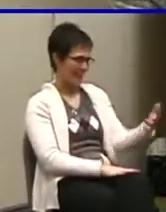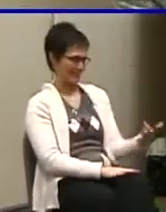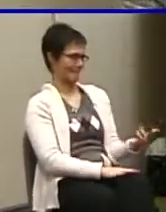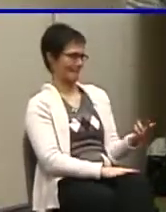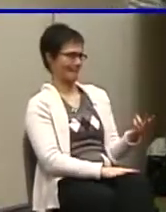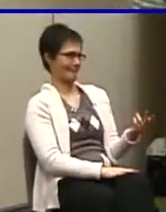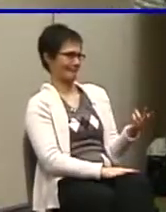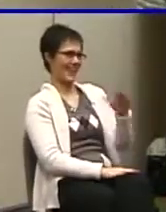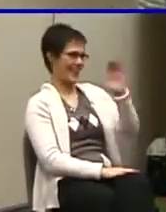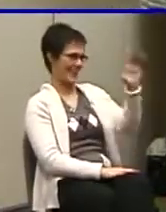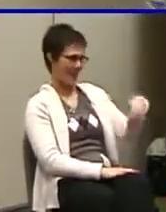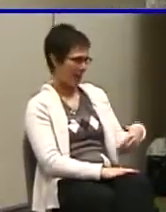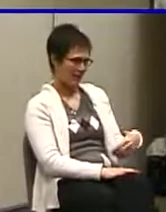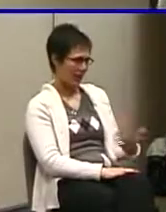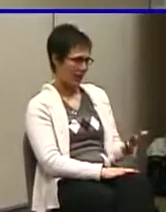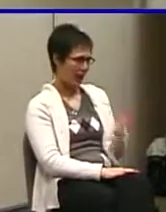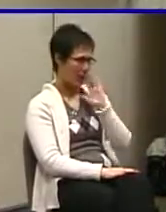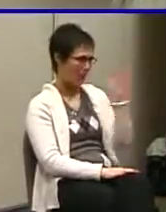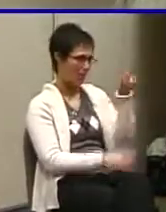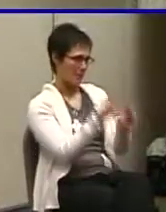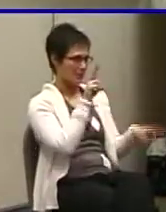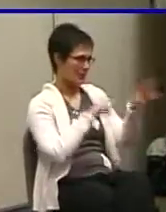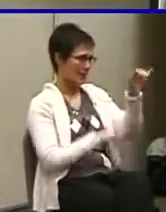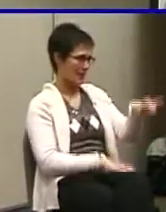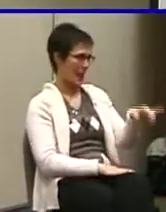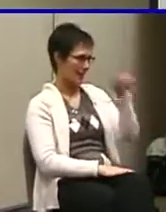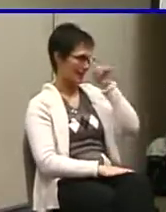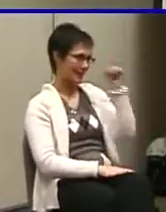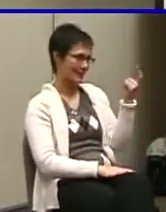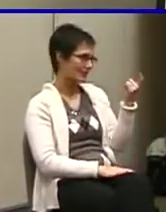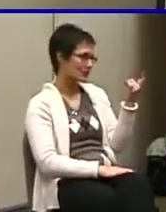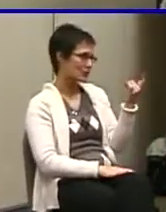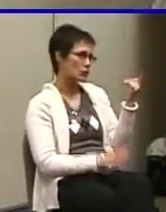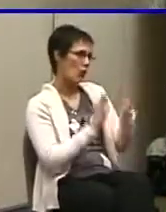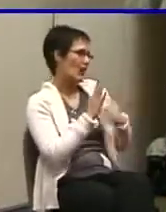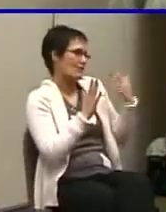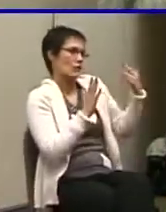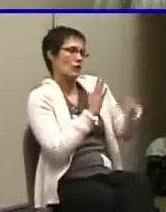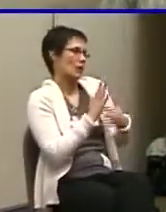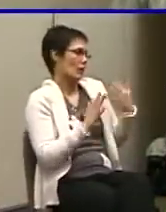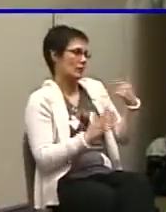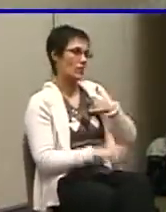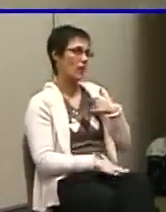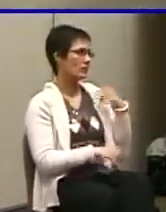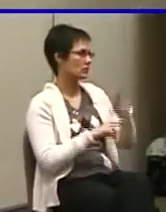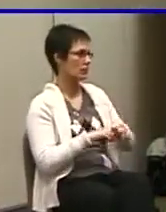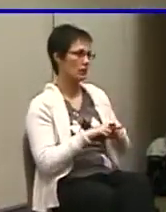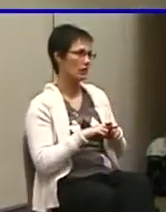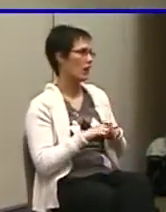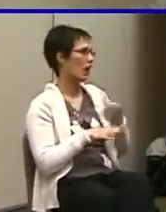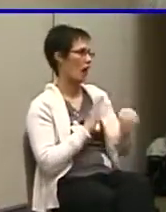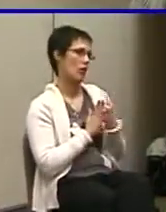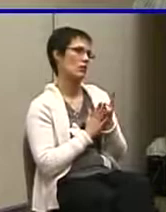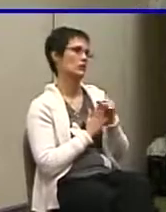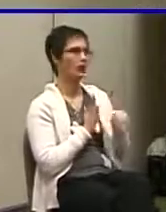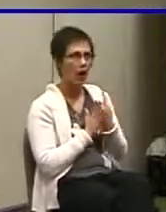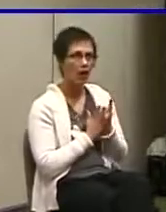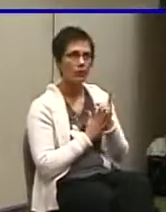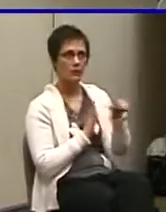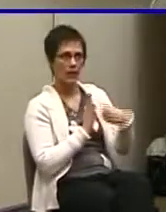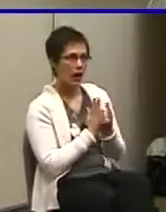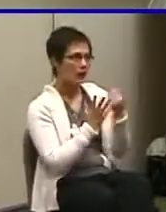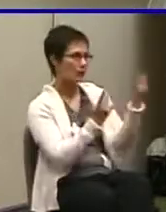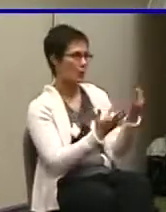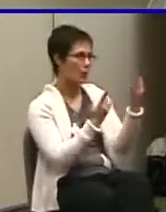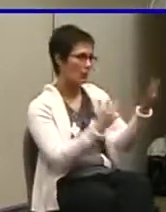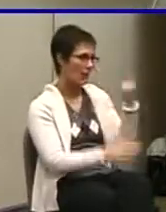Okay? I'm never going to observe this, probably. I could spend an awful lot of time sitting in the classroom trying to wait for Dave to lose it. All right? It's